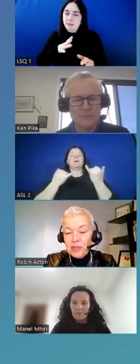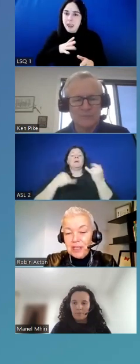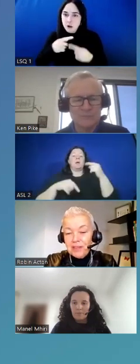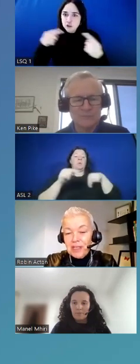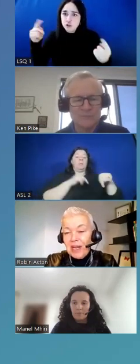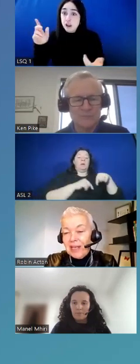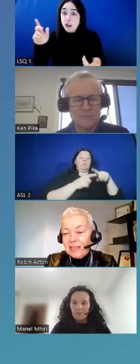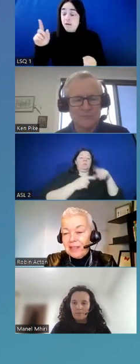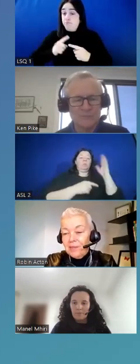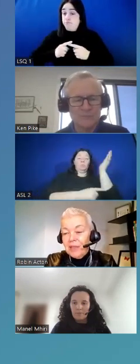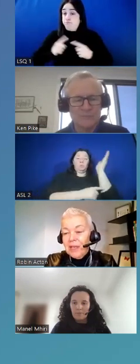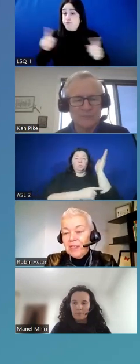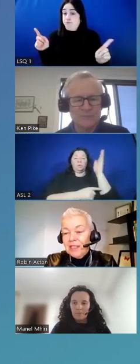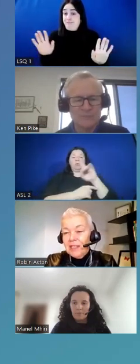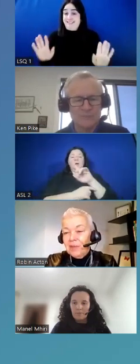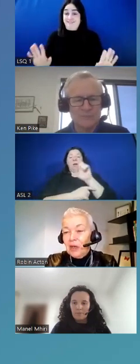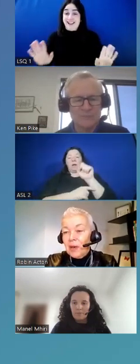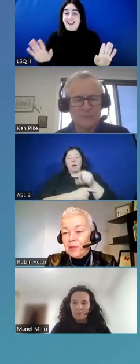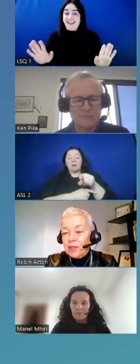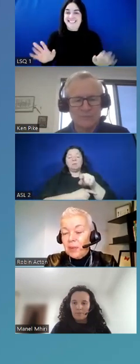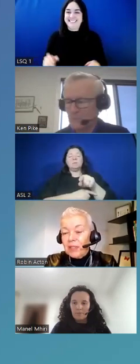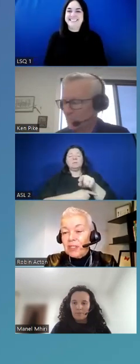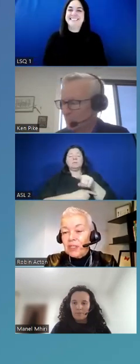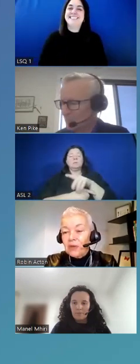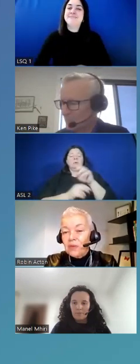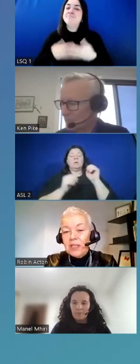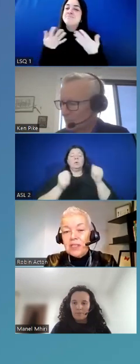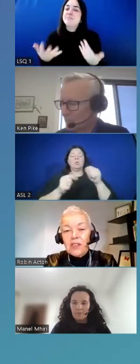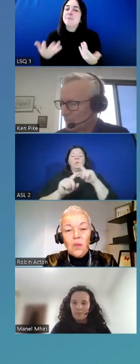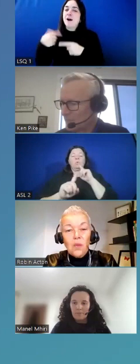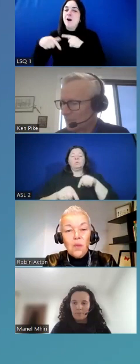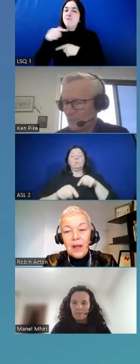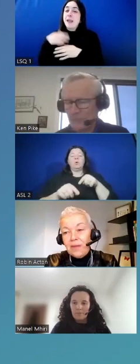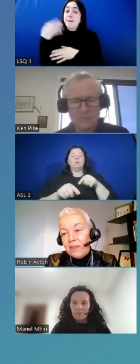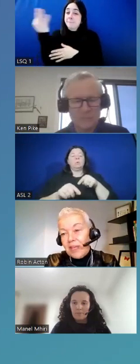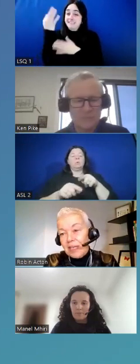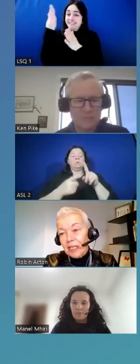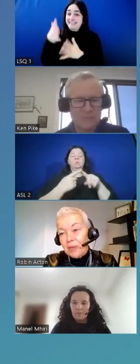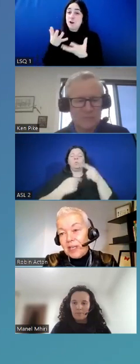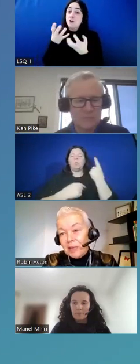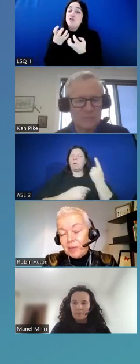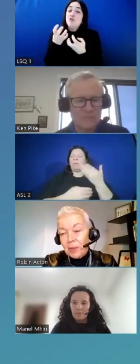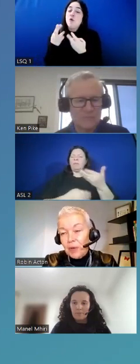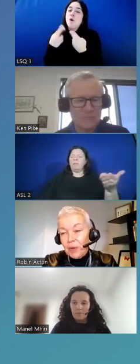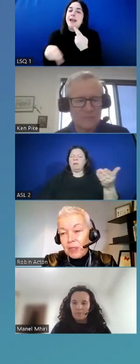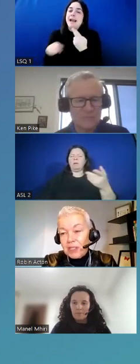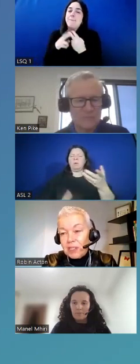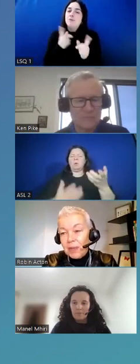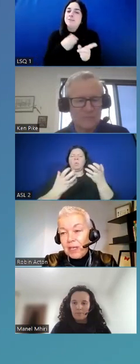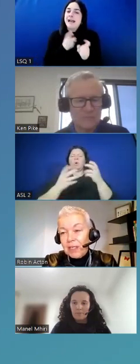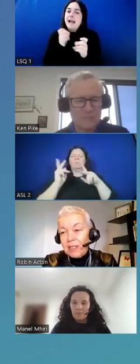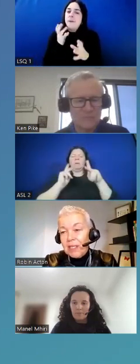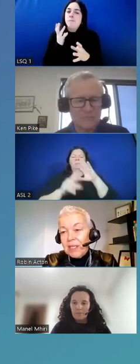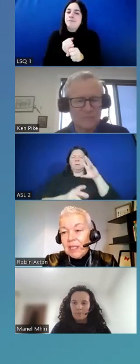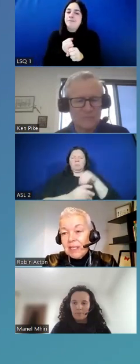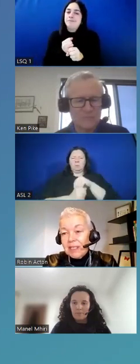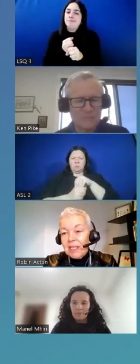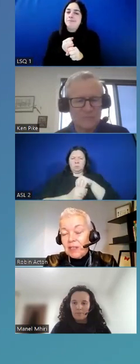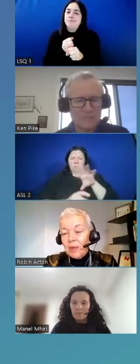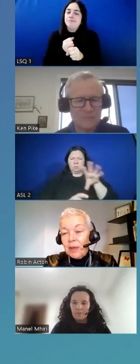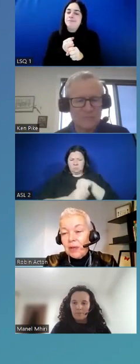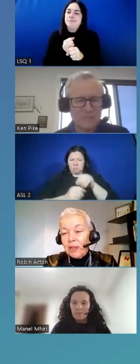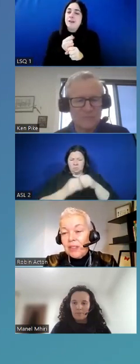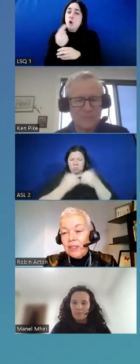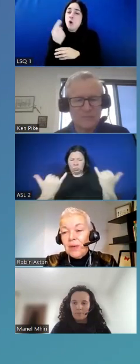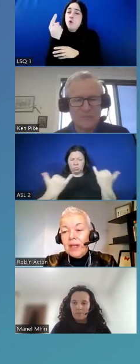to our presenters and ask them to give me a quick response to what is the one thing you would like people who participated in